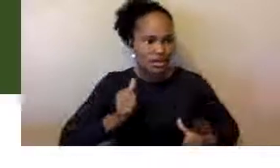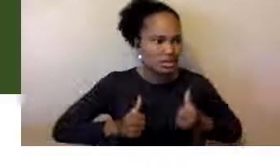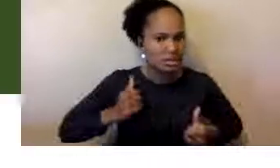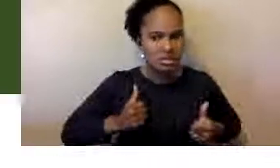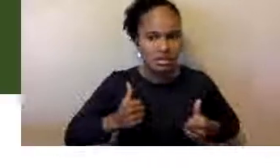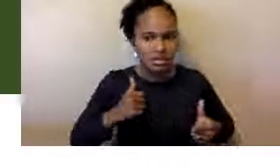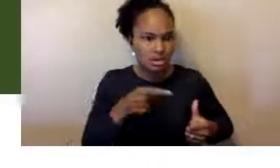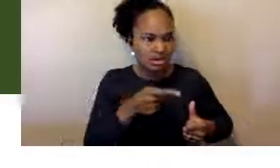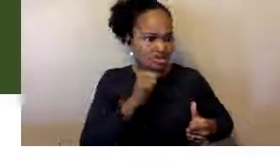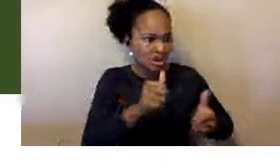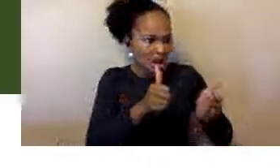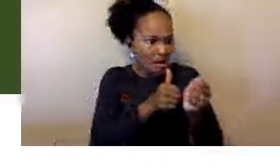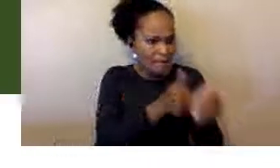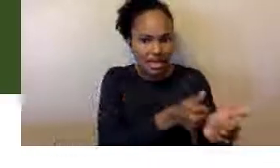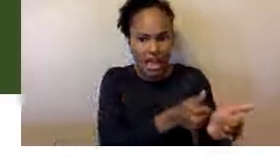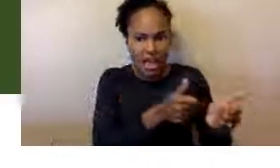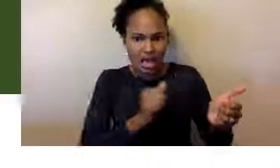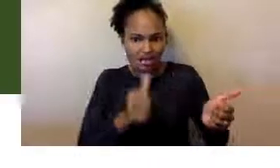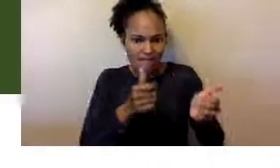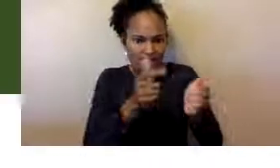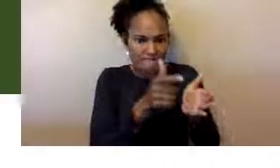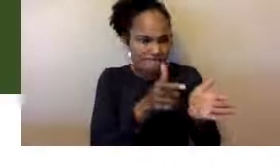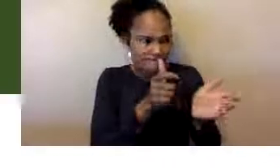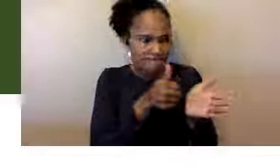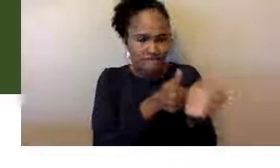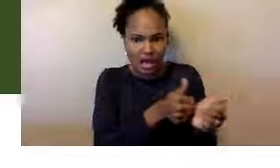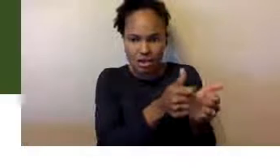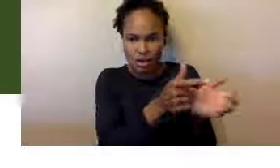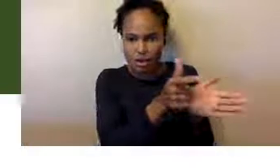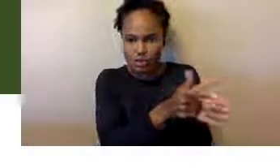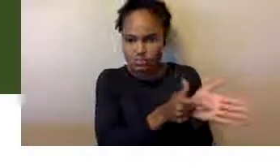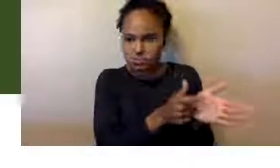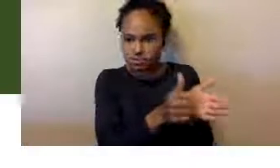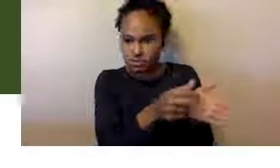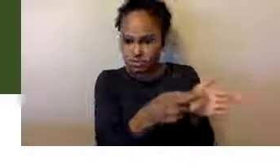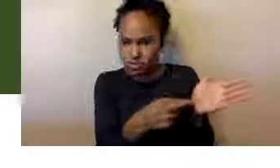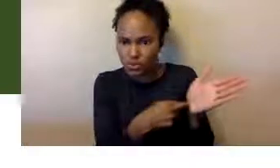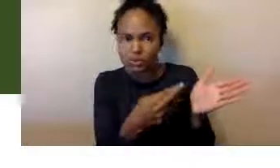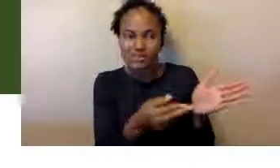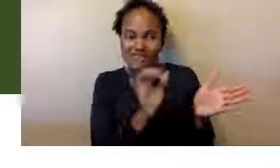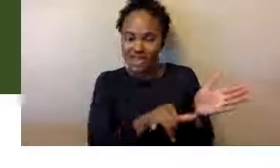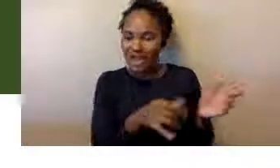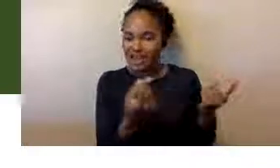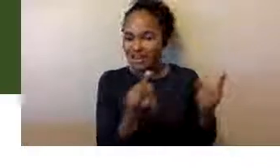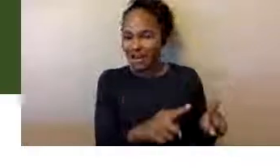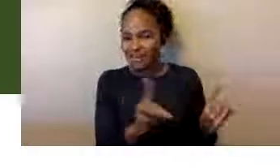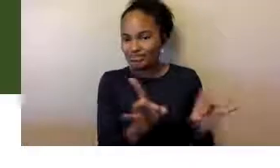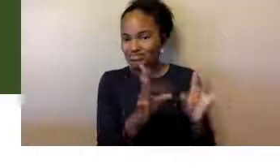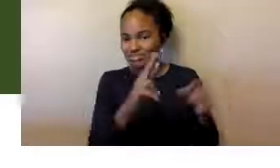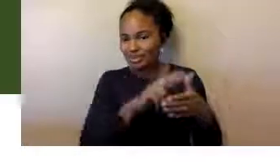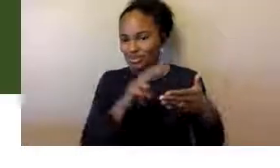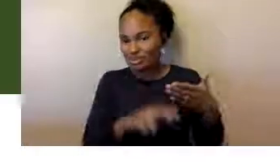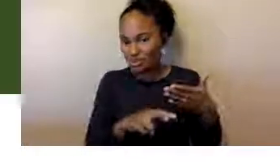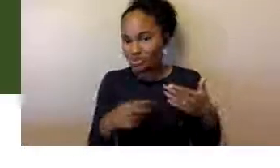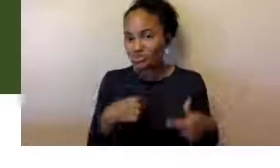been trained in to achieve compliance, which can often have tragic results, as we've seen from the